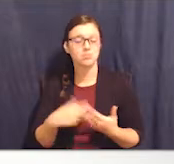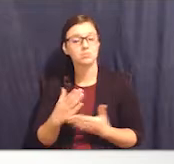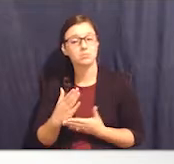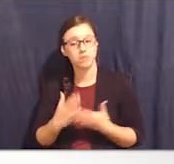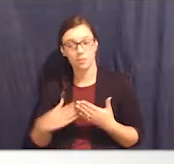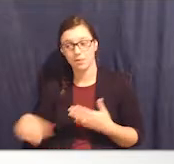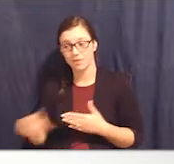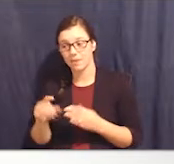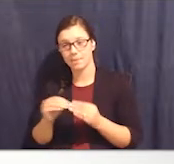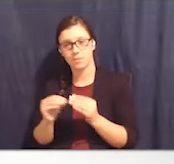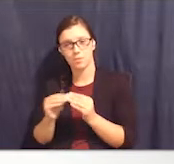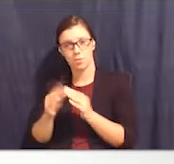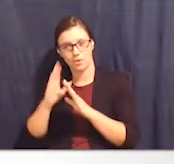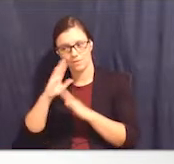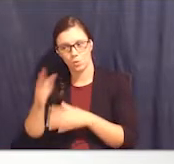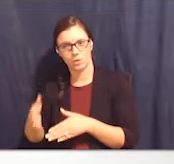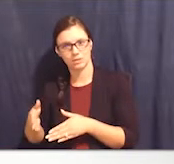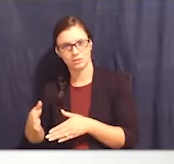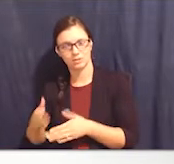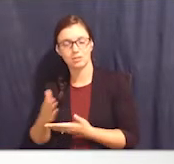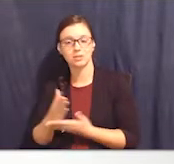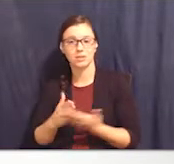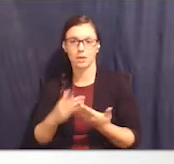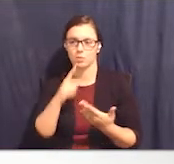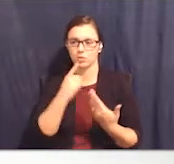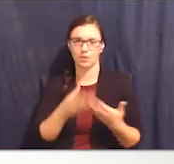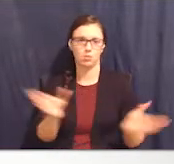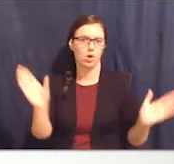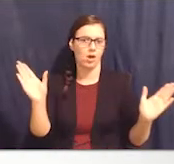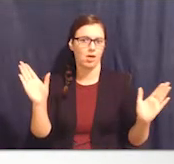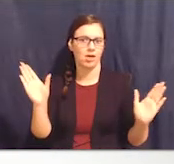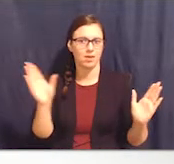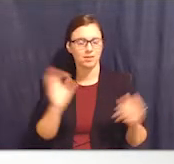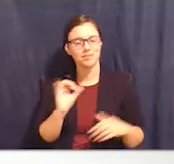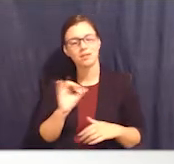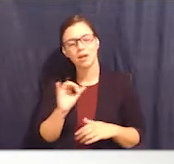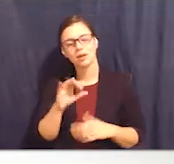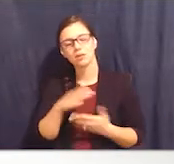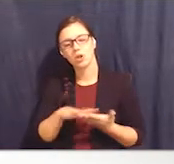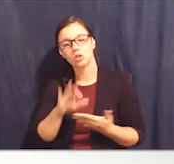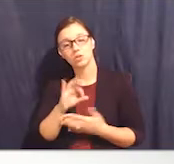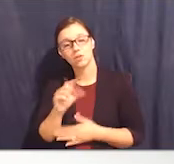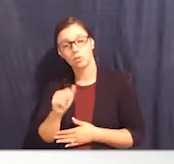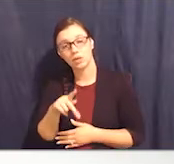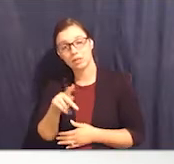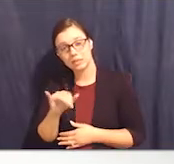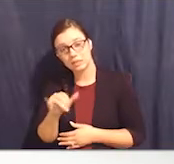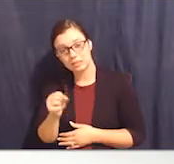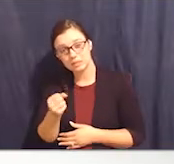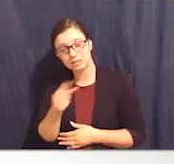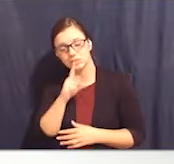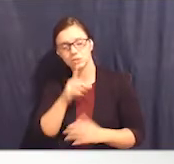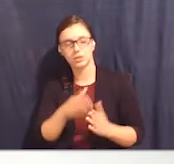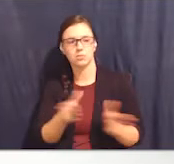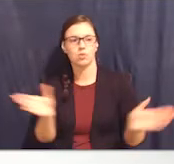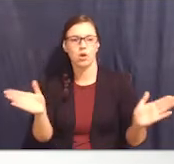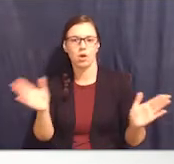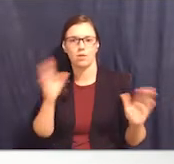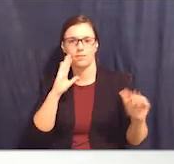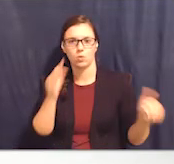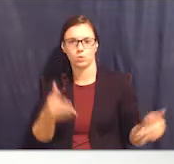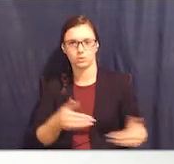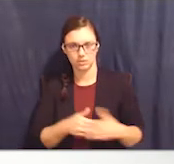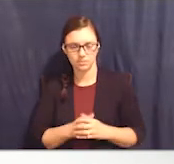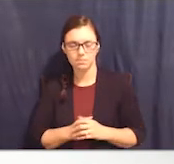companies, and that's how the technical colleges run. They have to be working with employers to meet the demands of